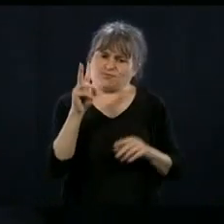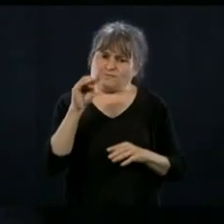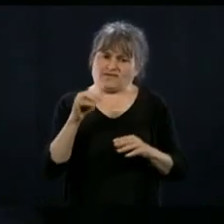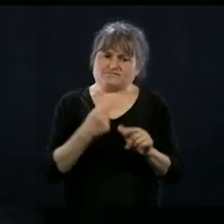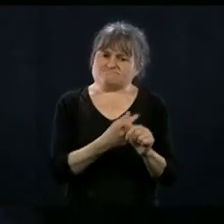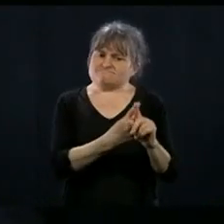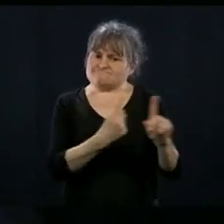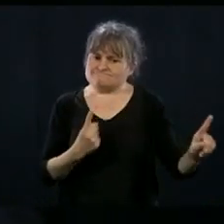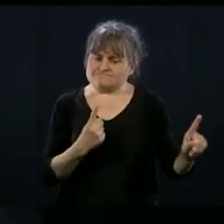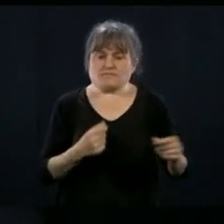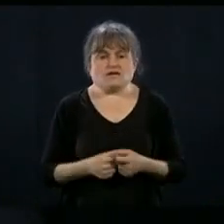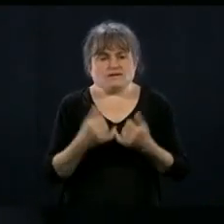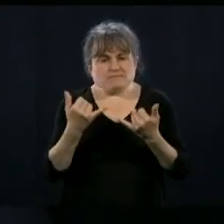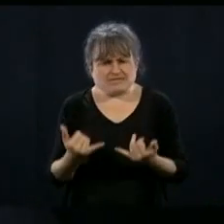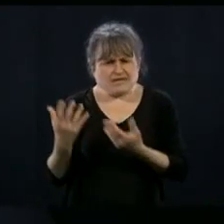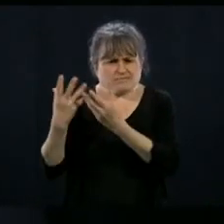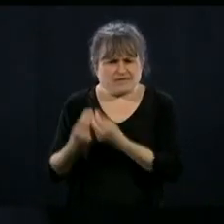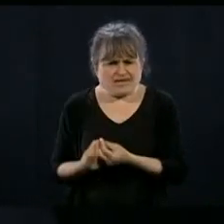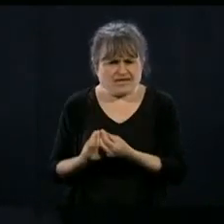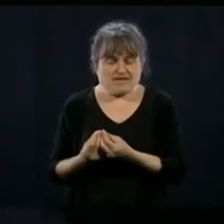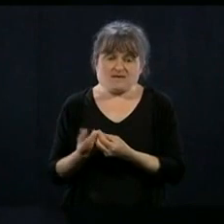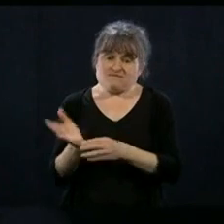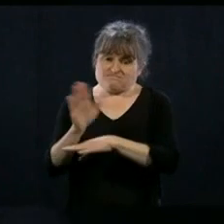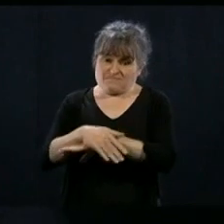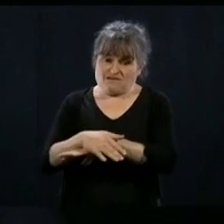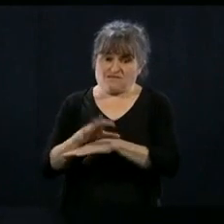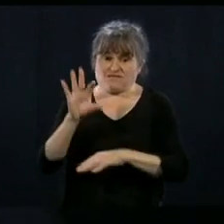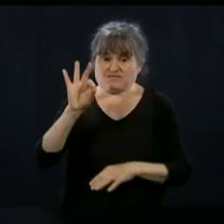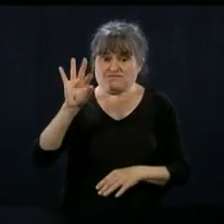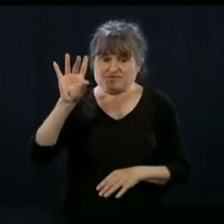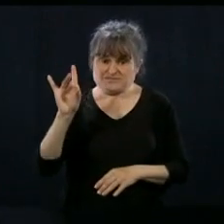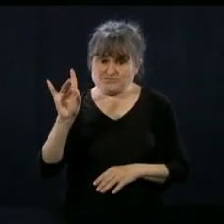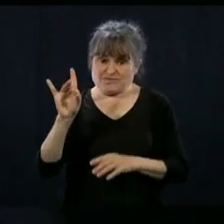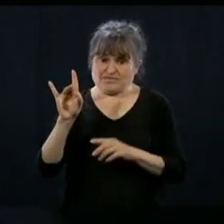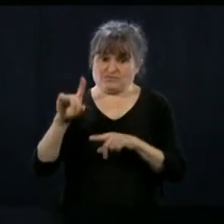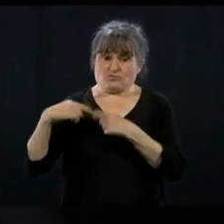have 98 new deaths, a total of